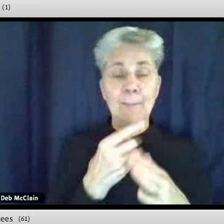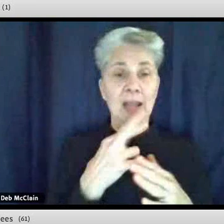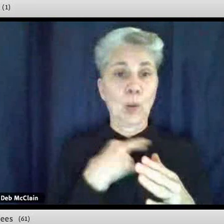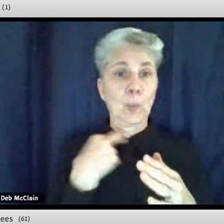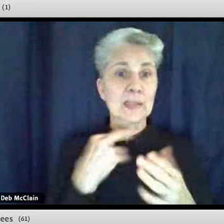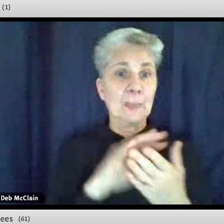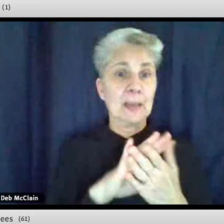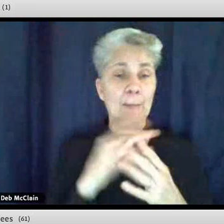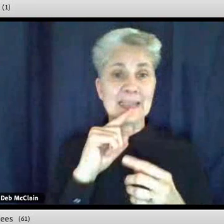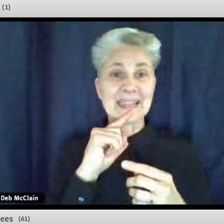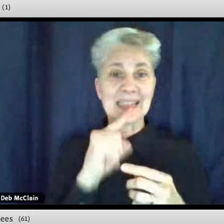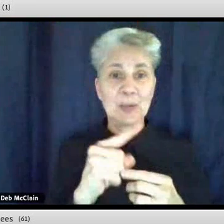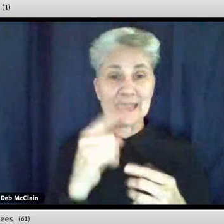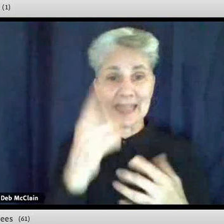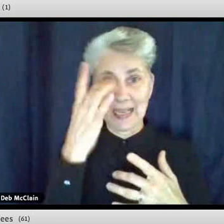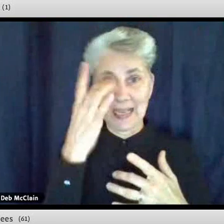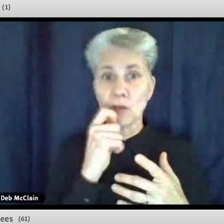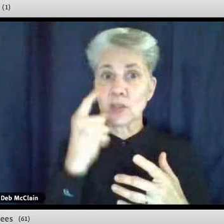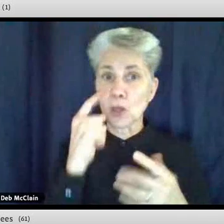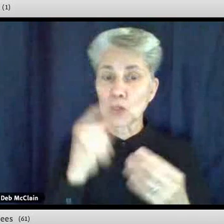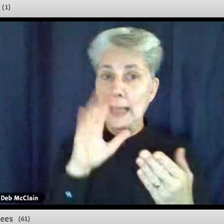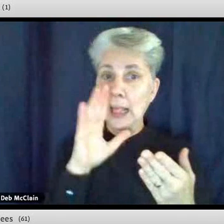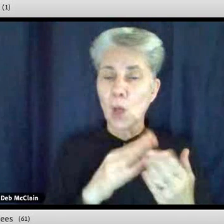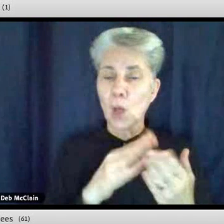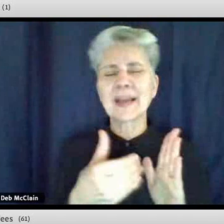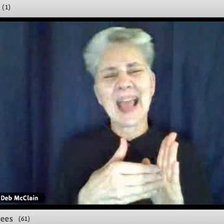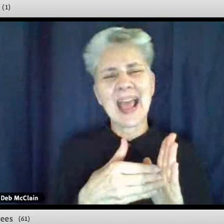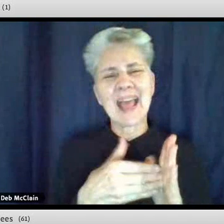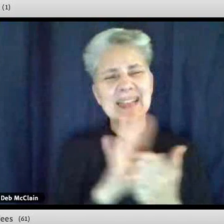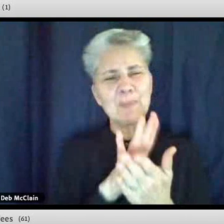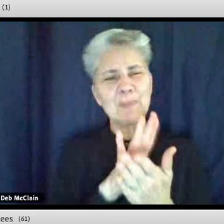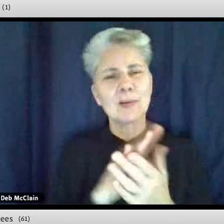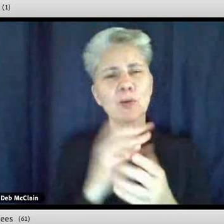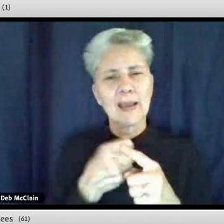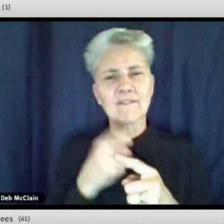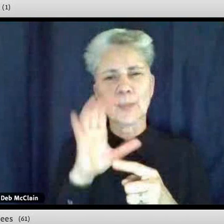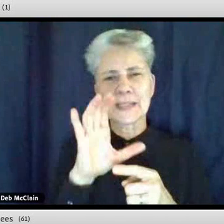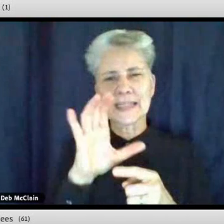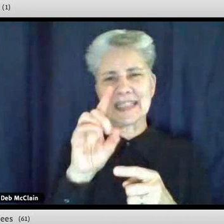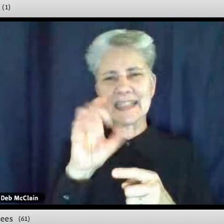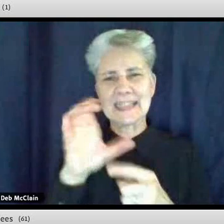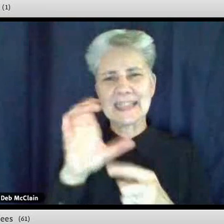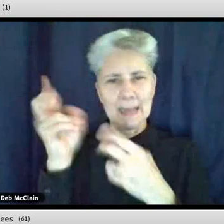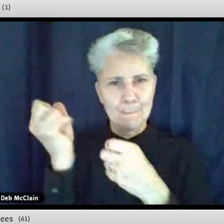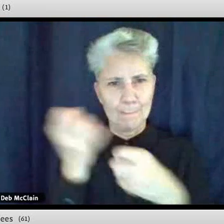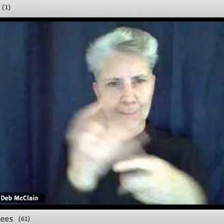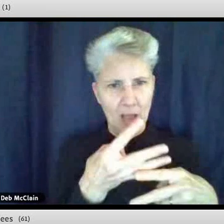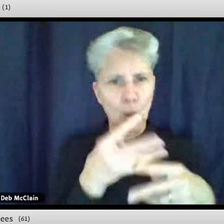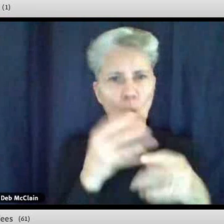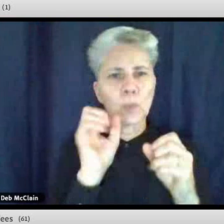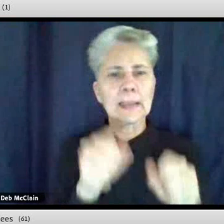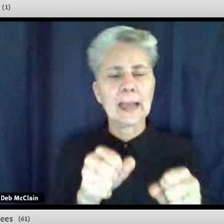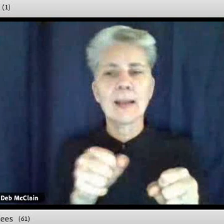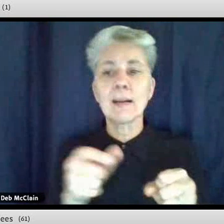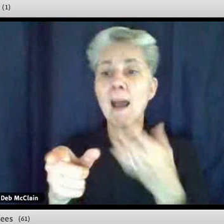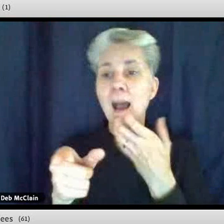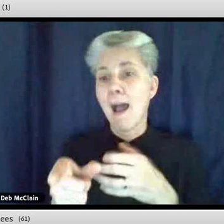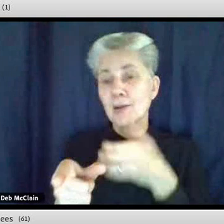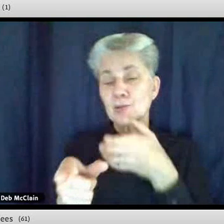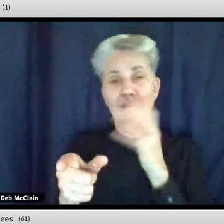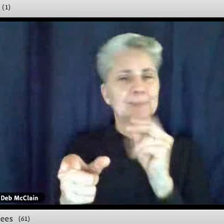indiscriminate. It's the immediate risk of becoming seriously ill is thought to be low. Again, this is a handout you can get